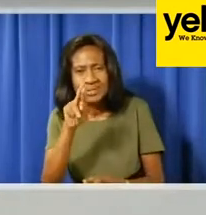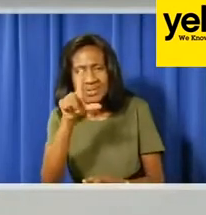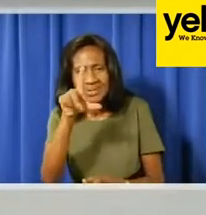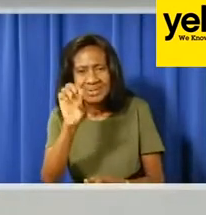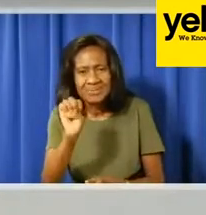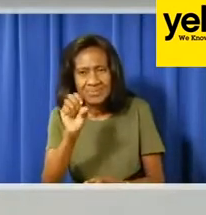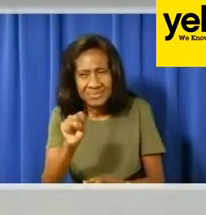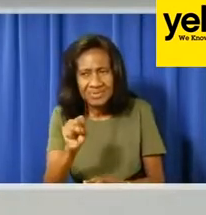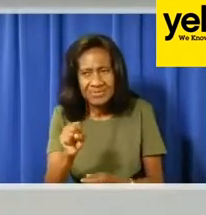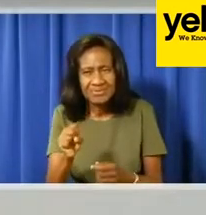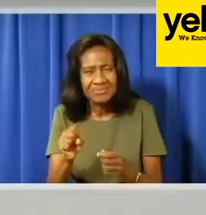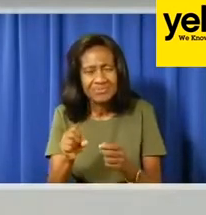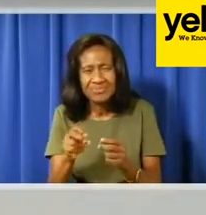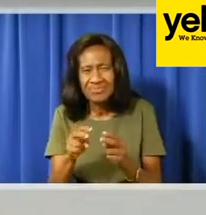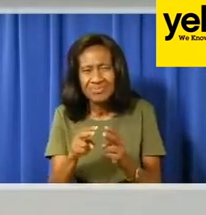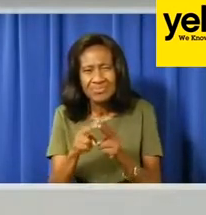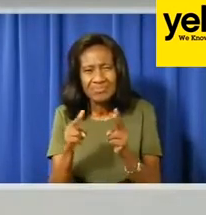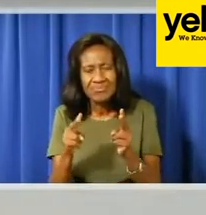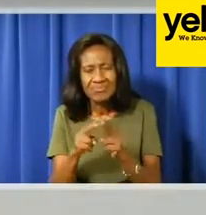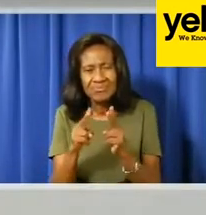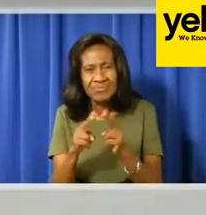Very, very incredible,